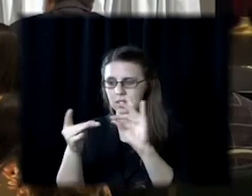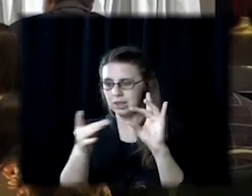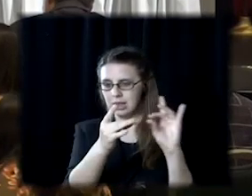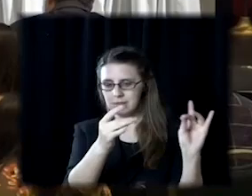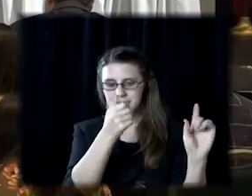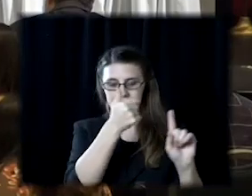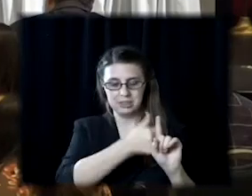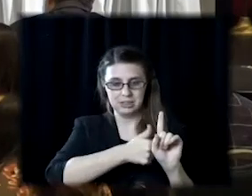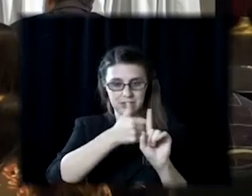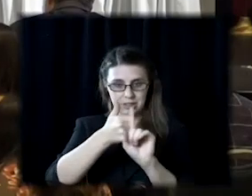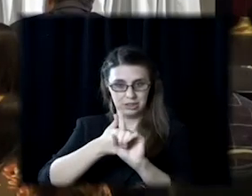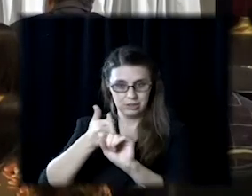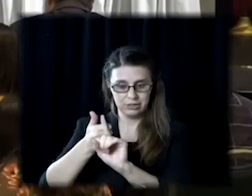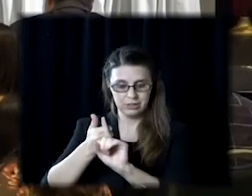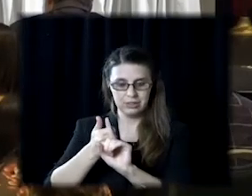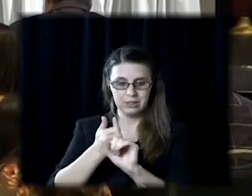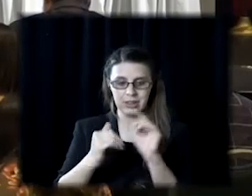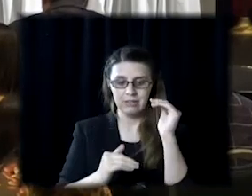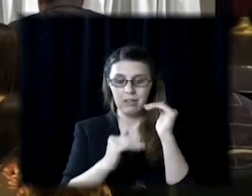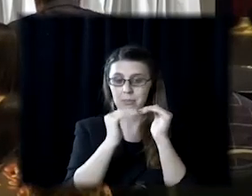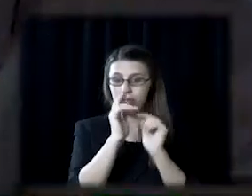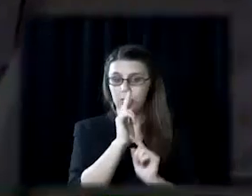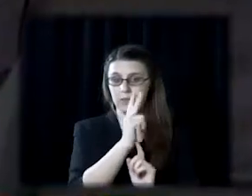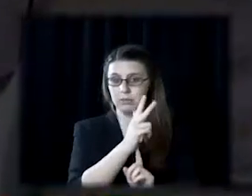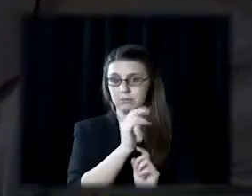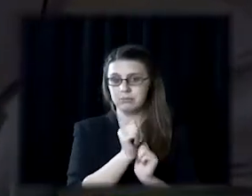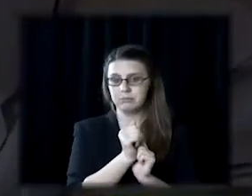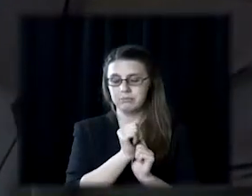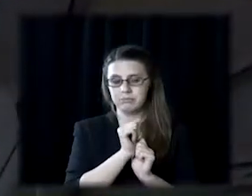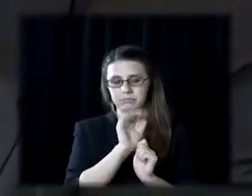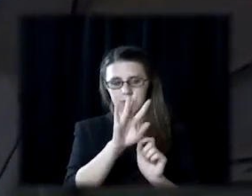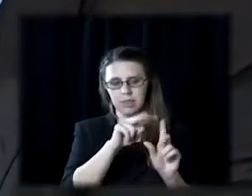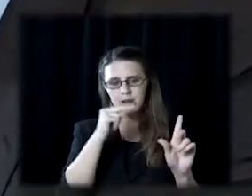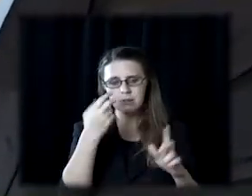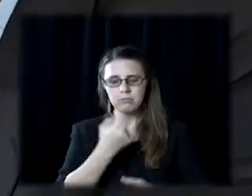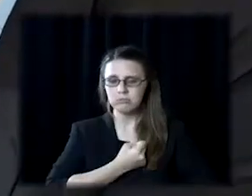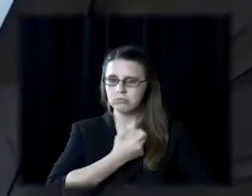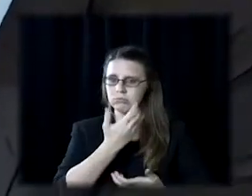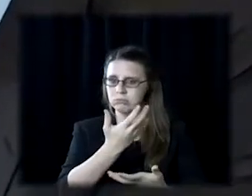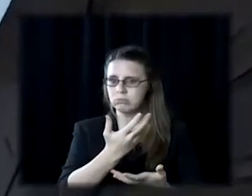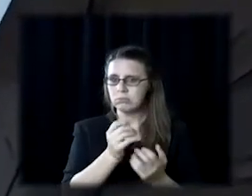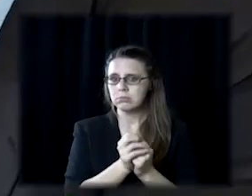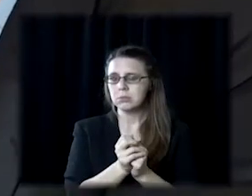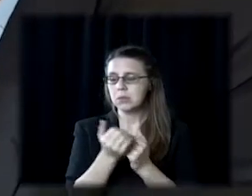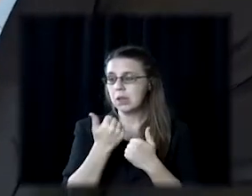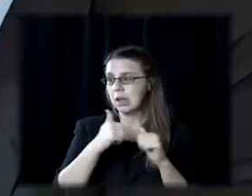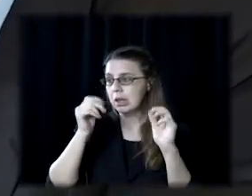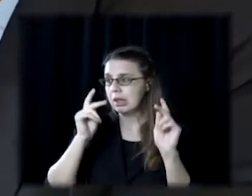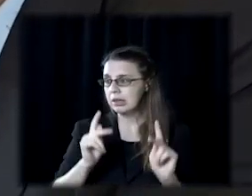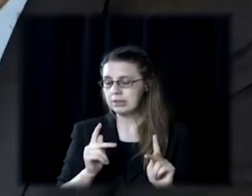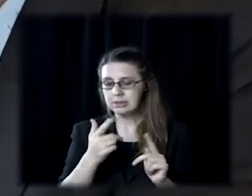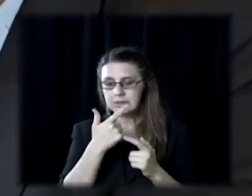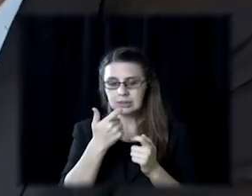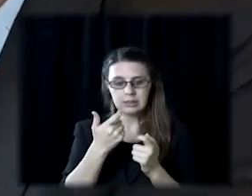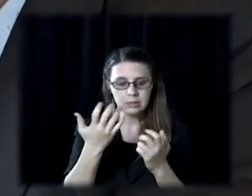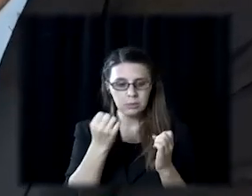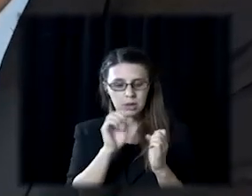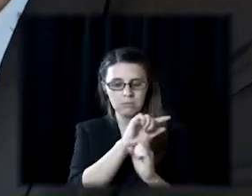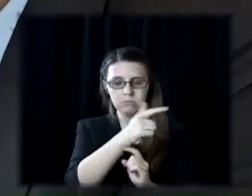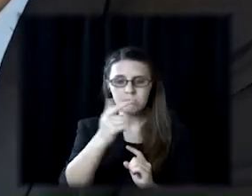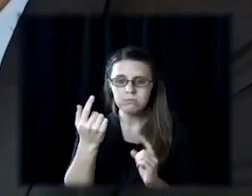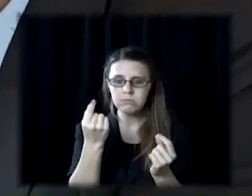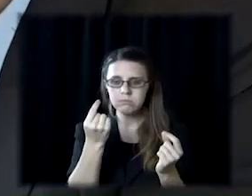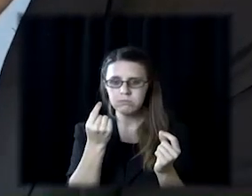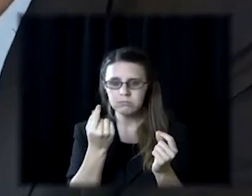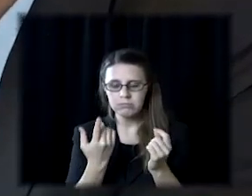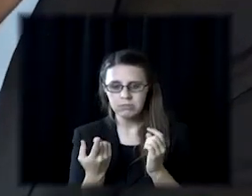person will have up to 3 minutes to express their view. Any person interested in a turn, please stand up once